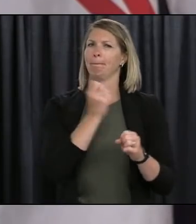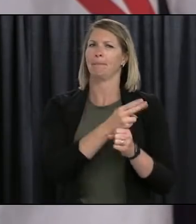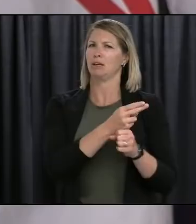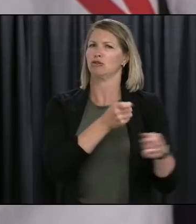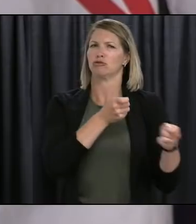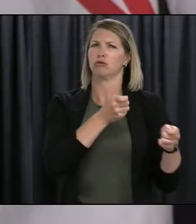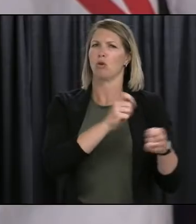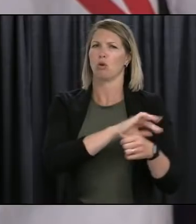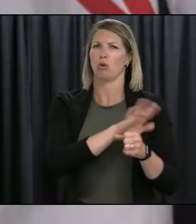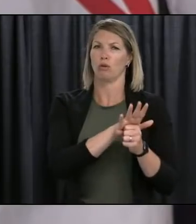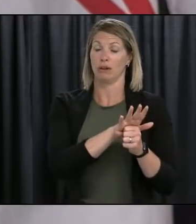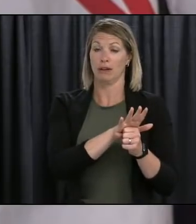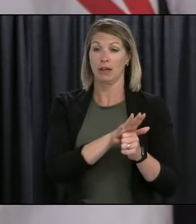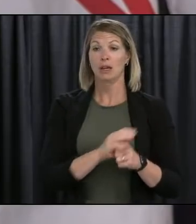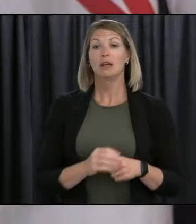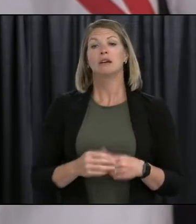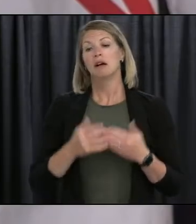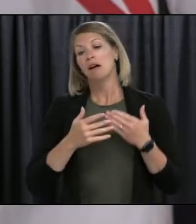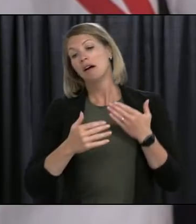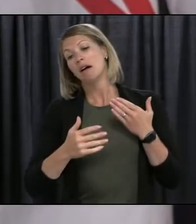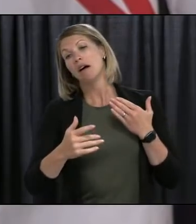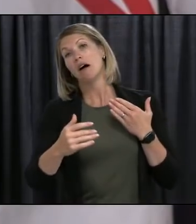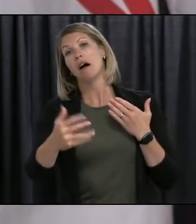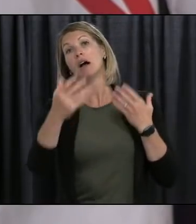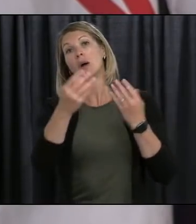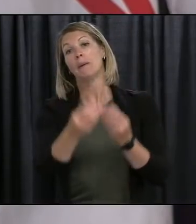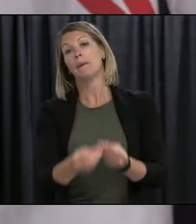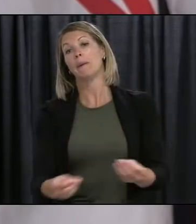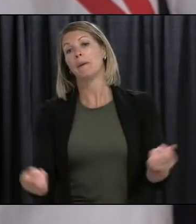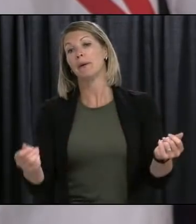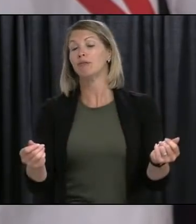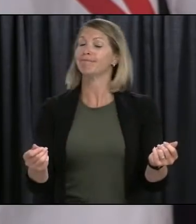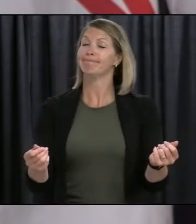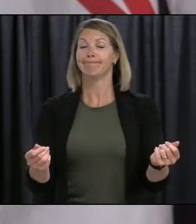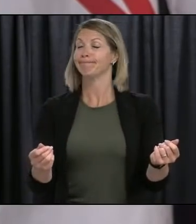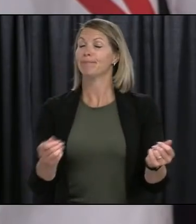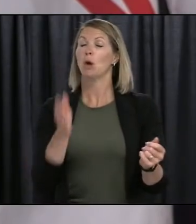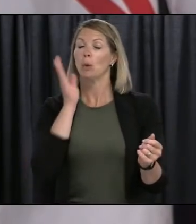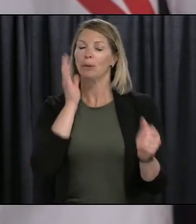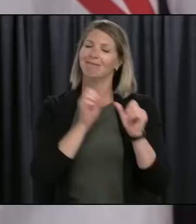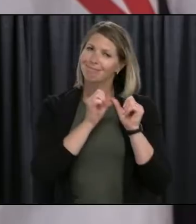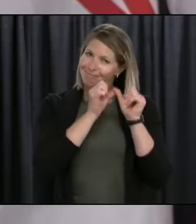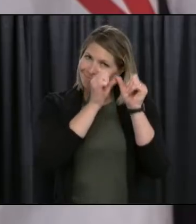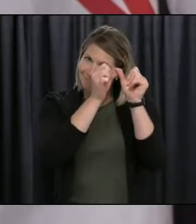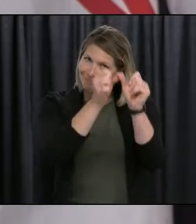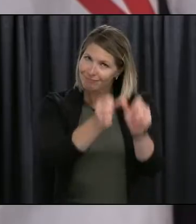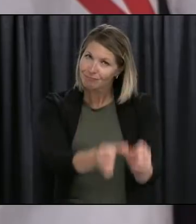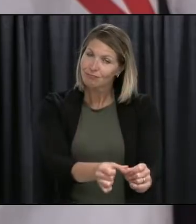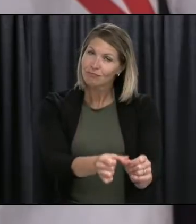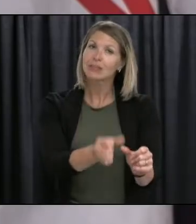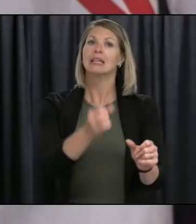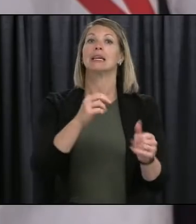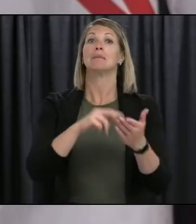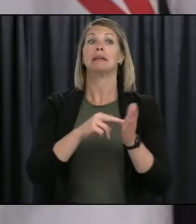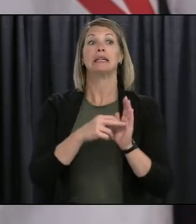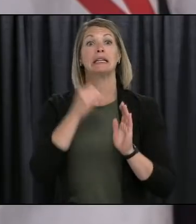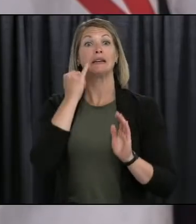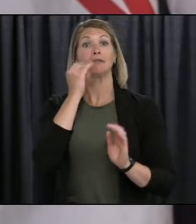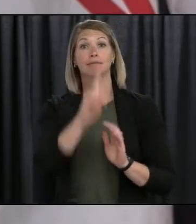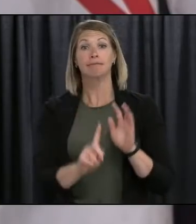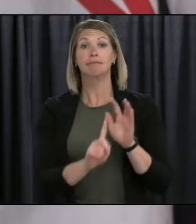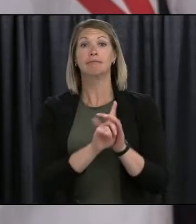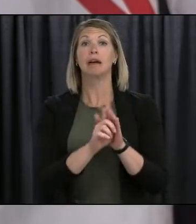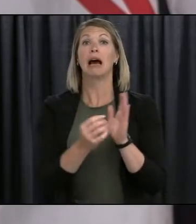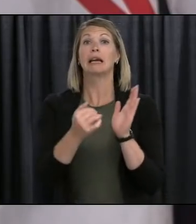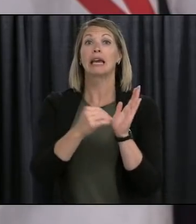COVID-19 will be with us for a while, and until a vaccine or effective treatment becomes available, the threat of this virus is still very real. We